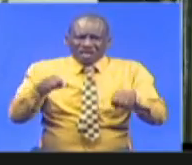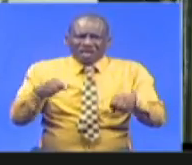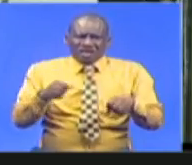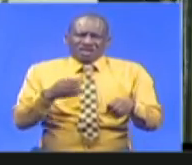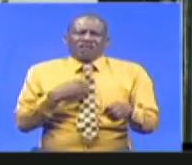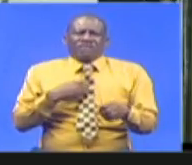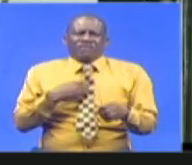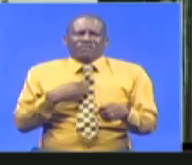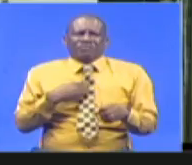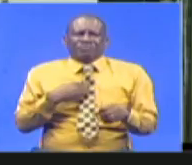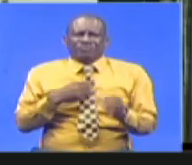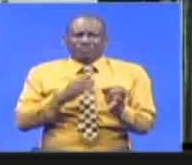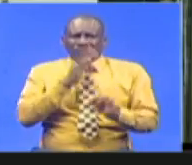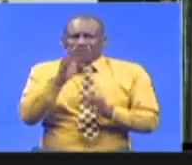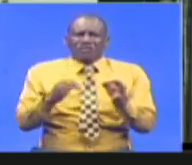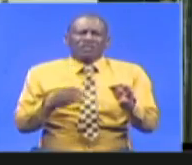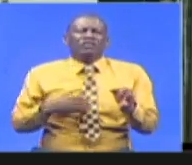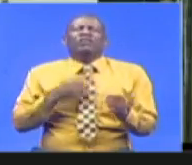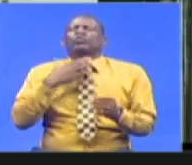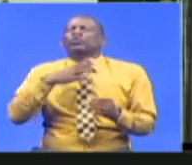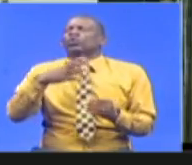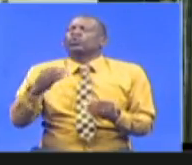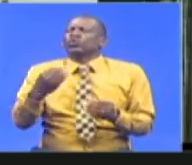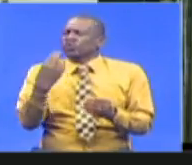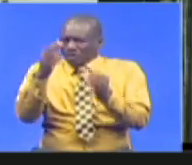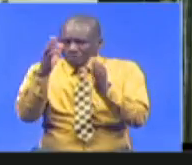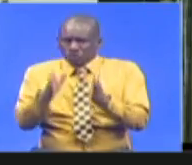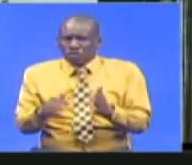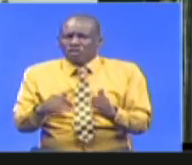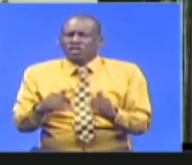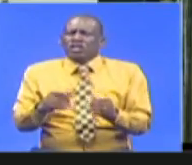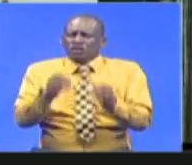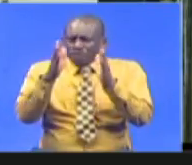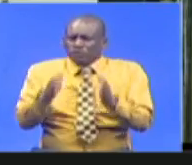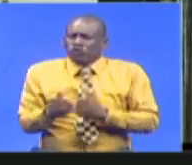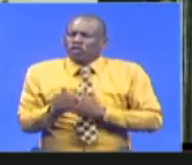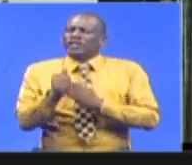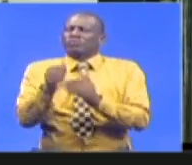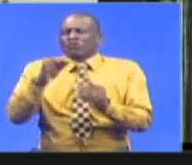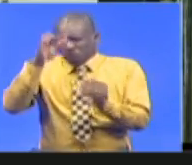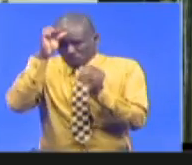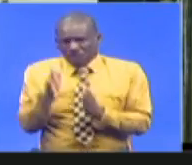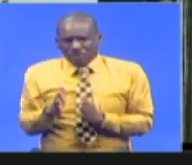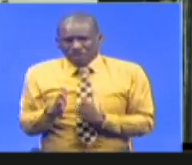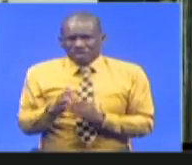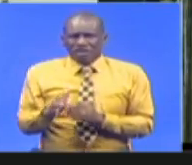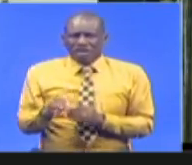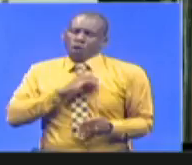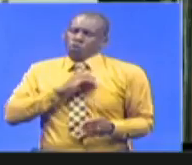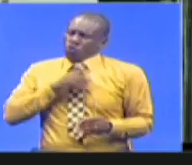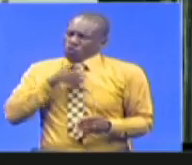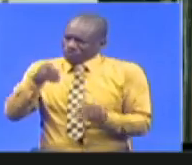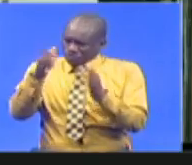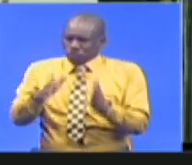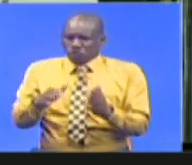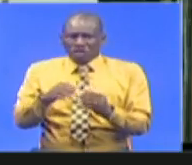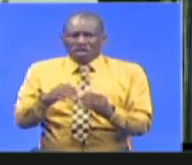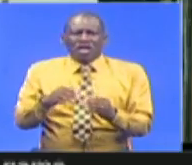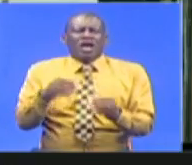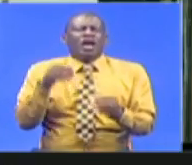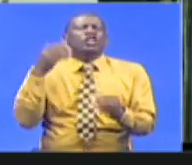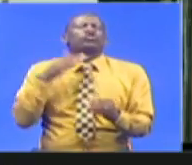people. You know, if I were to go to somebody, somebody takes me to governor, then I would owe him a lot. I don't want to owe